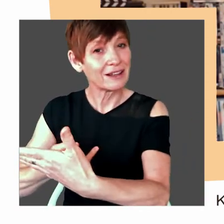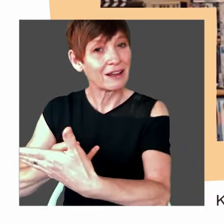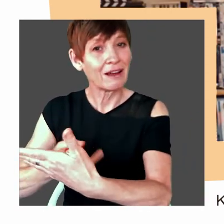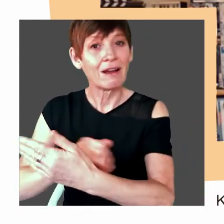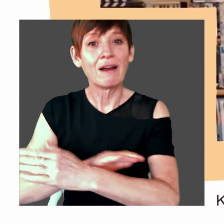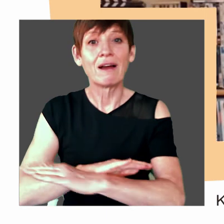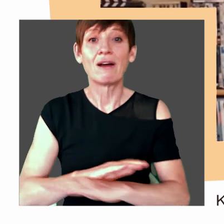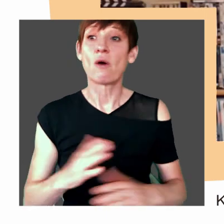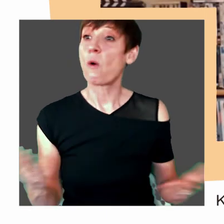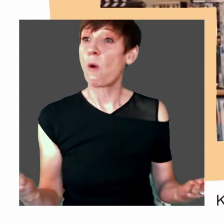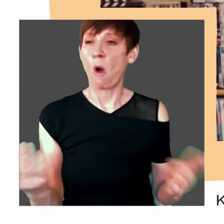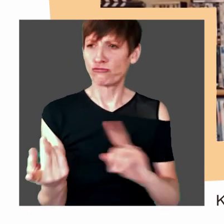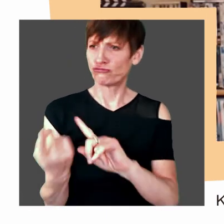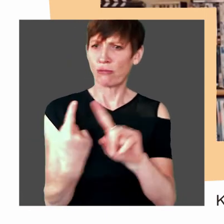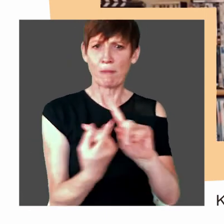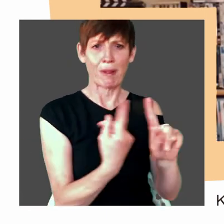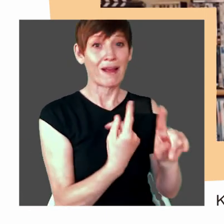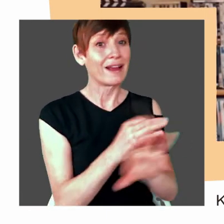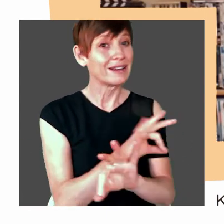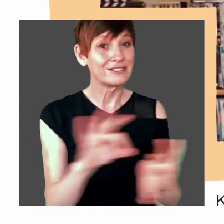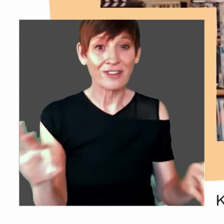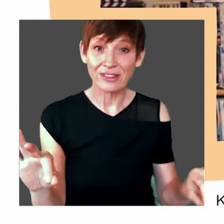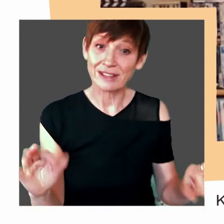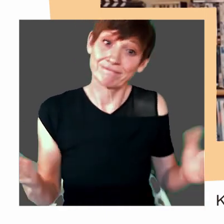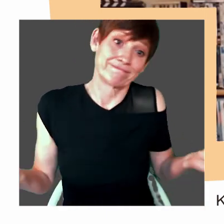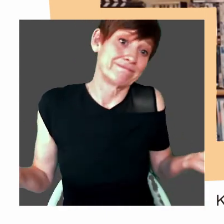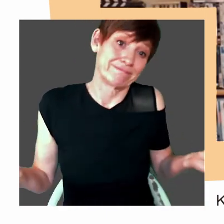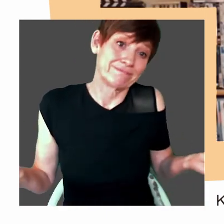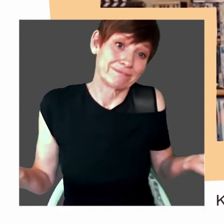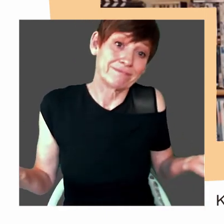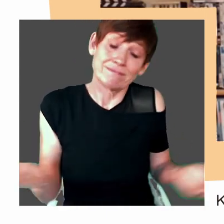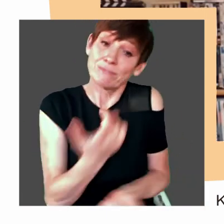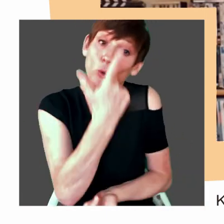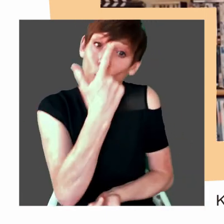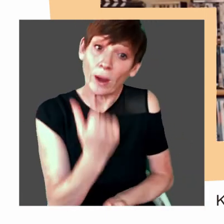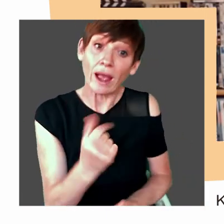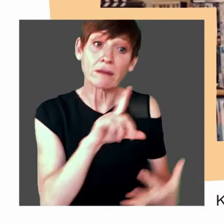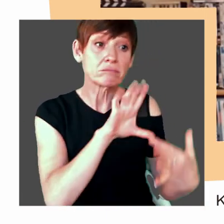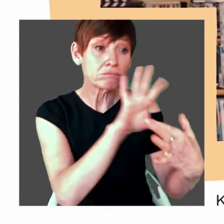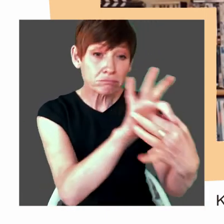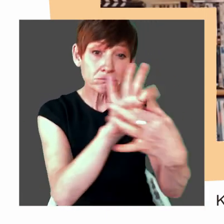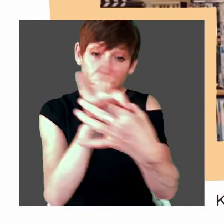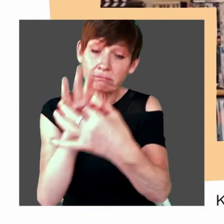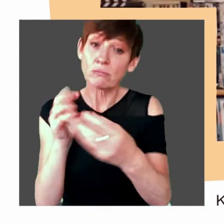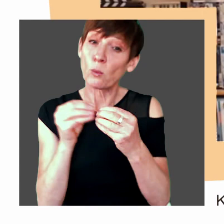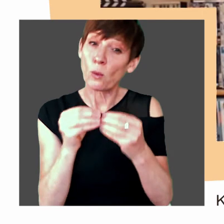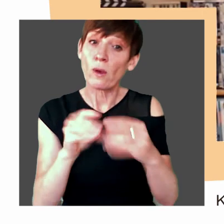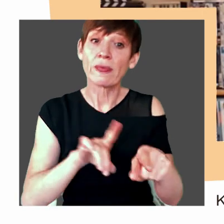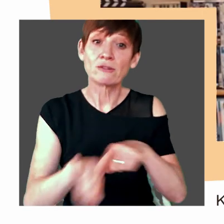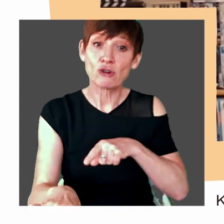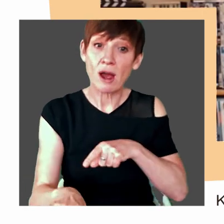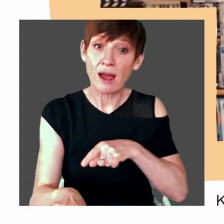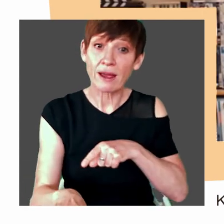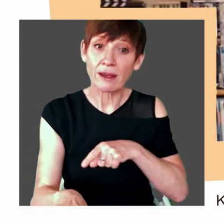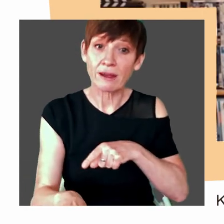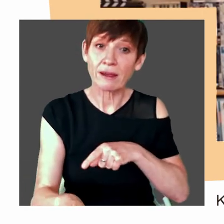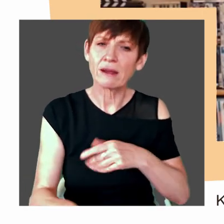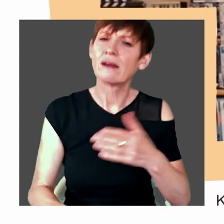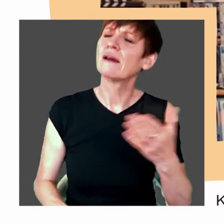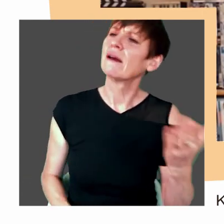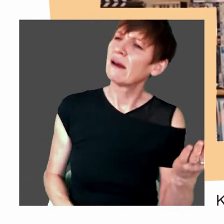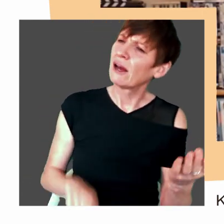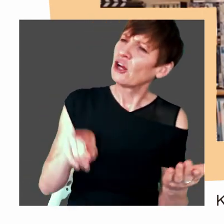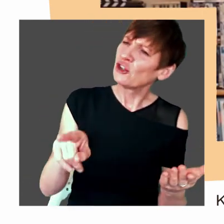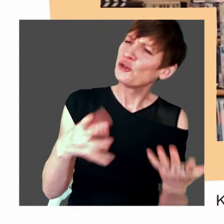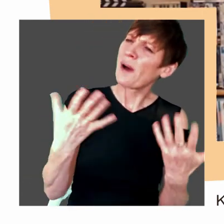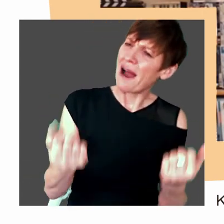don't reply to you. But this is the one of the way you can try. And do you have to develop a